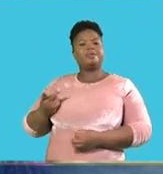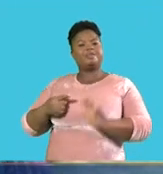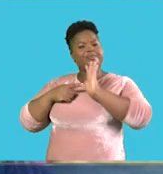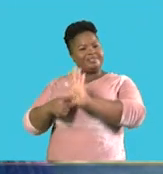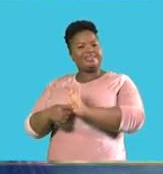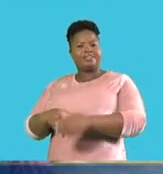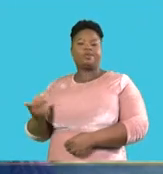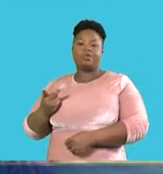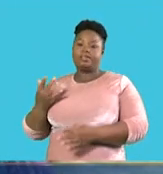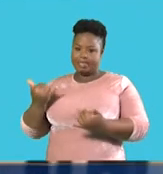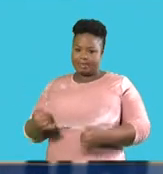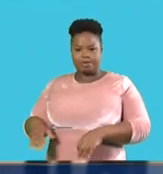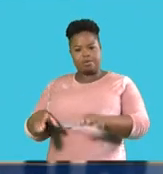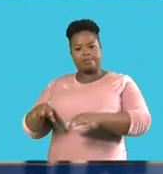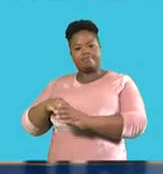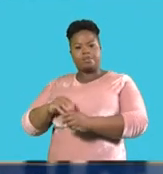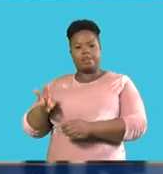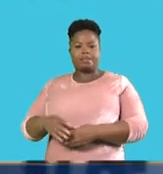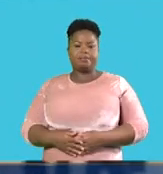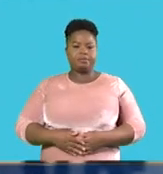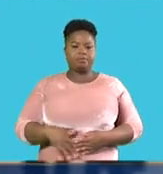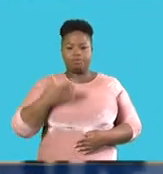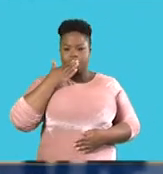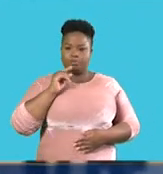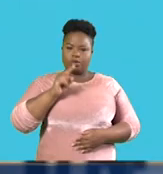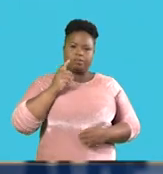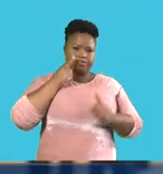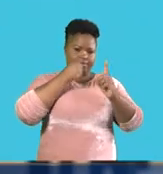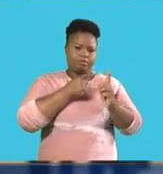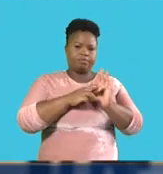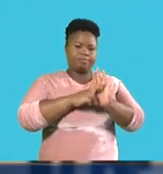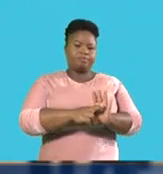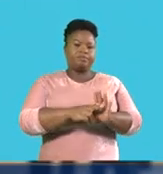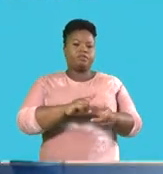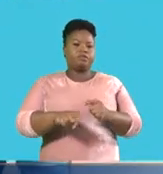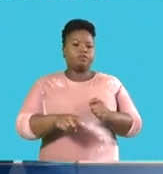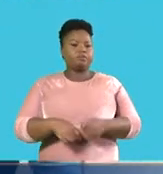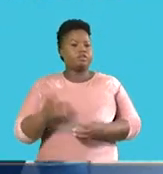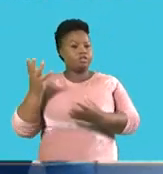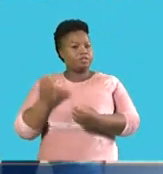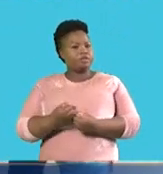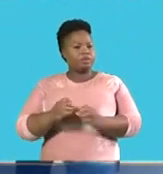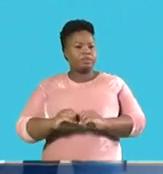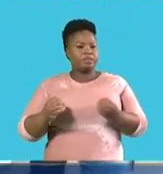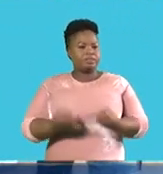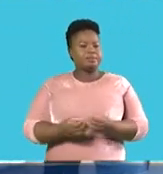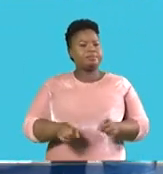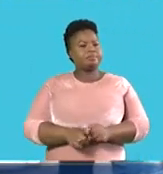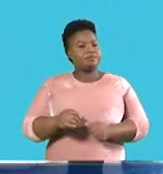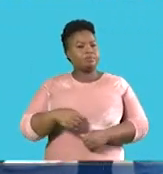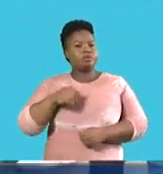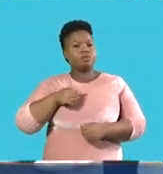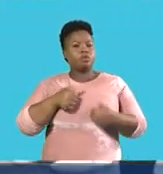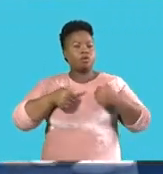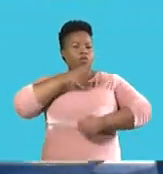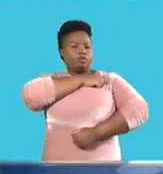us that we must now have rugby. The official handover ceremony was attended by representatives from the receiving organizations as well as officials from